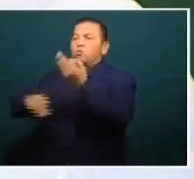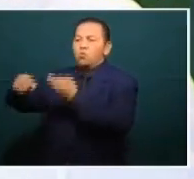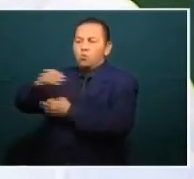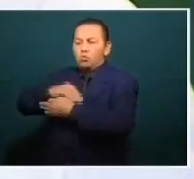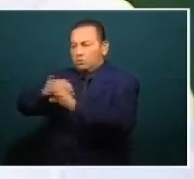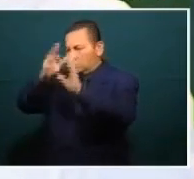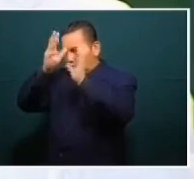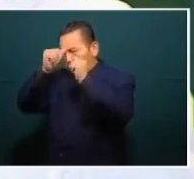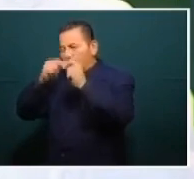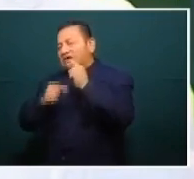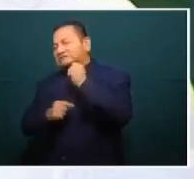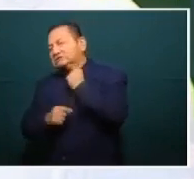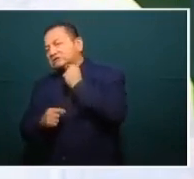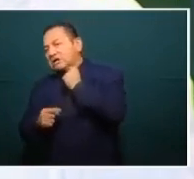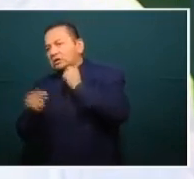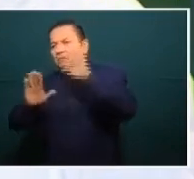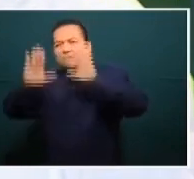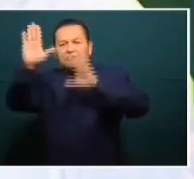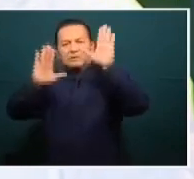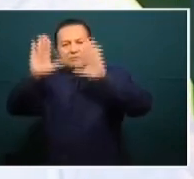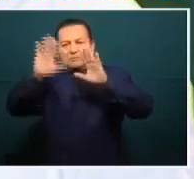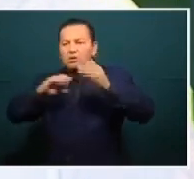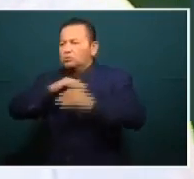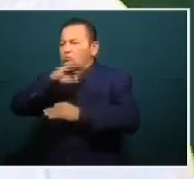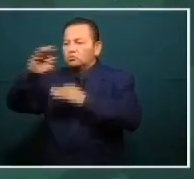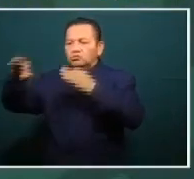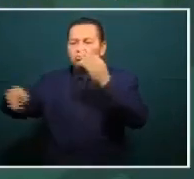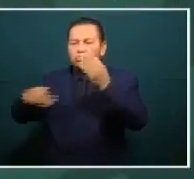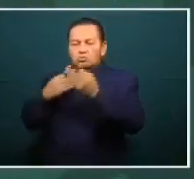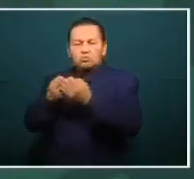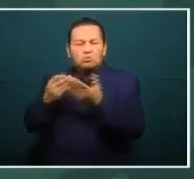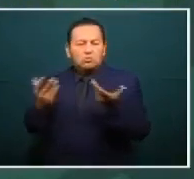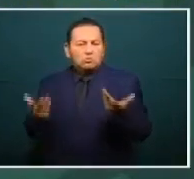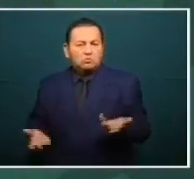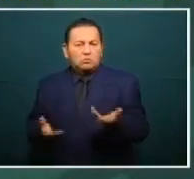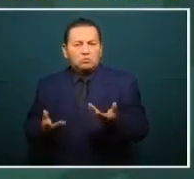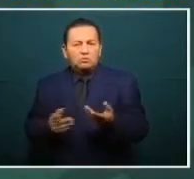that we would obtain a majority in the Senate,